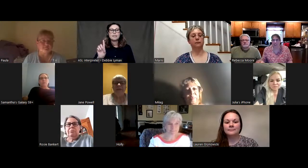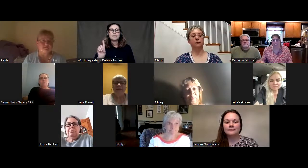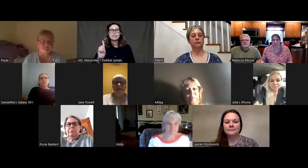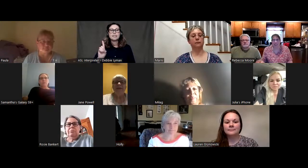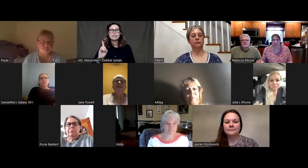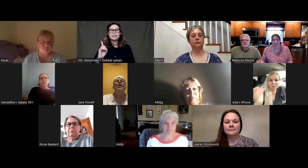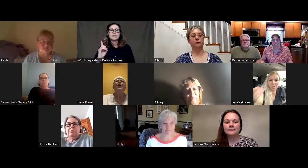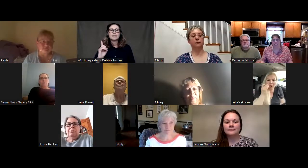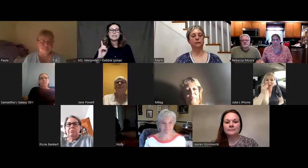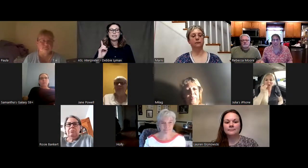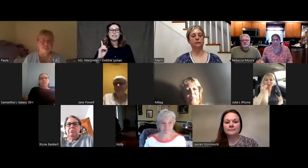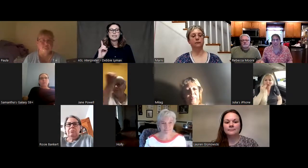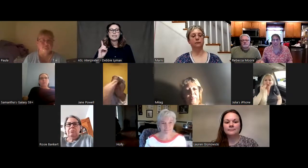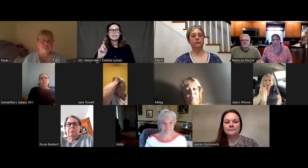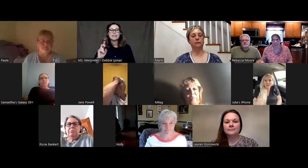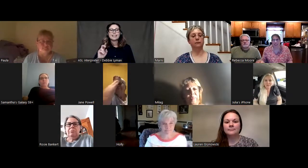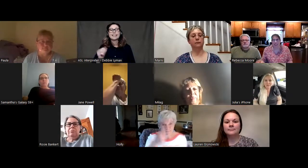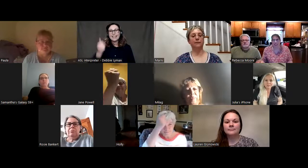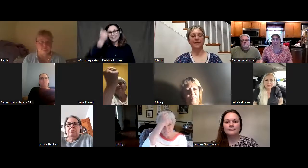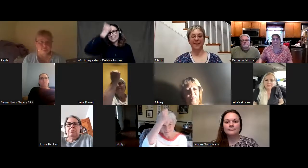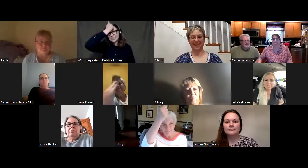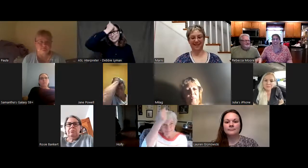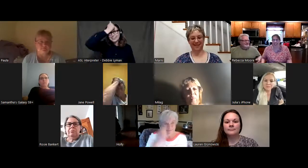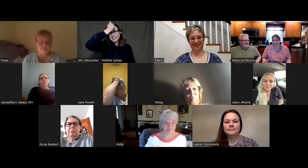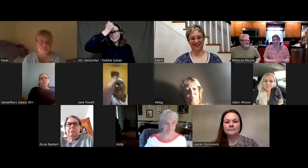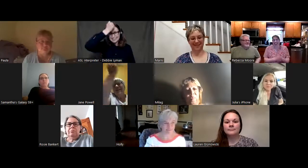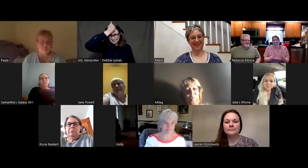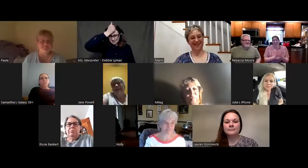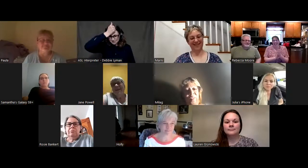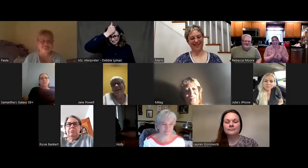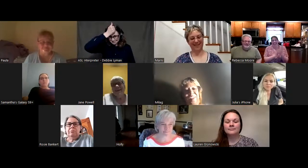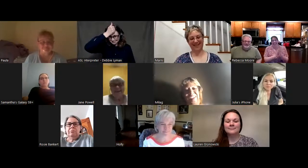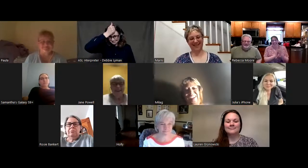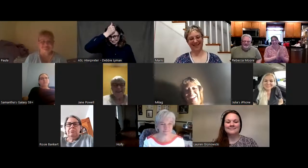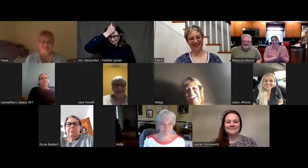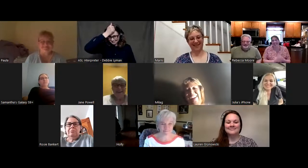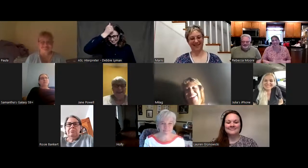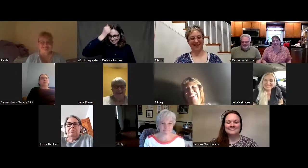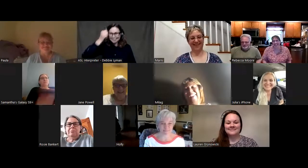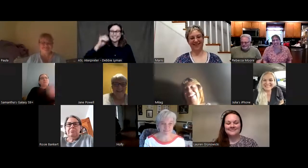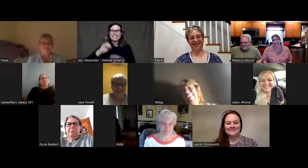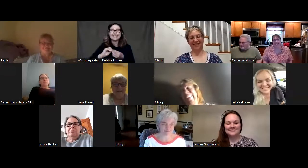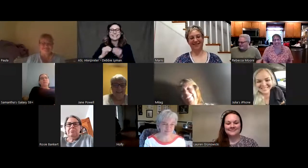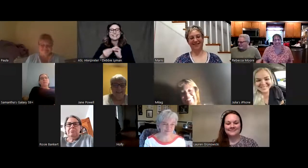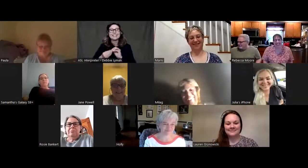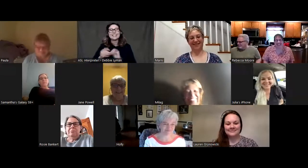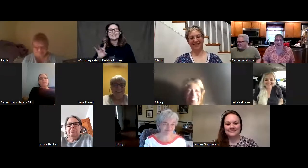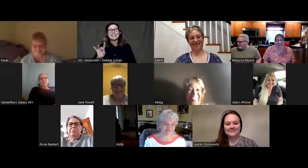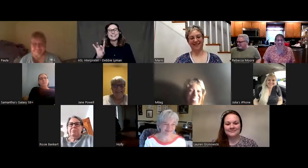Dumb. Dumb. D. Yes, there you go. Dumb.